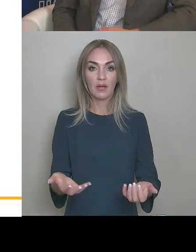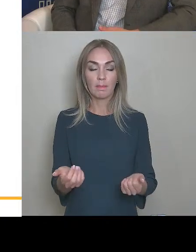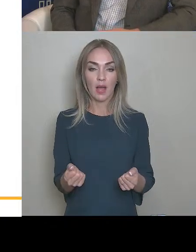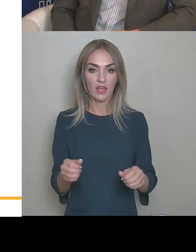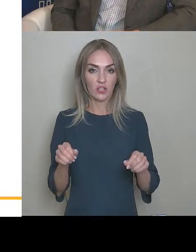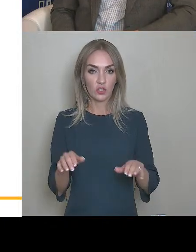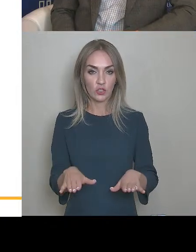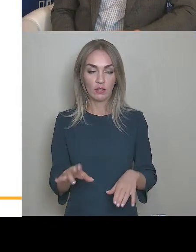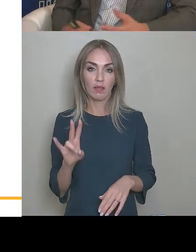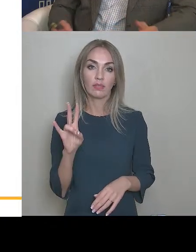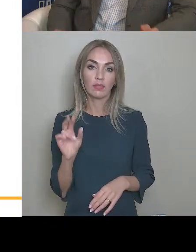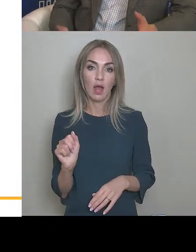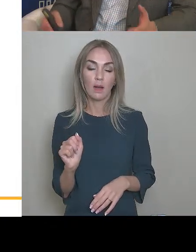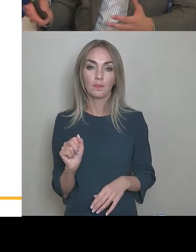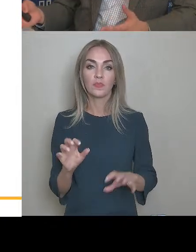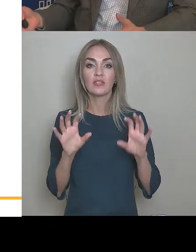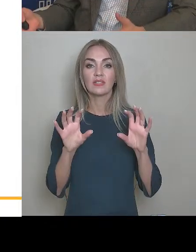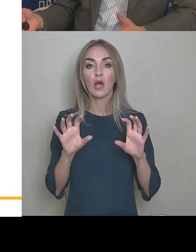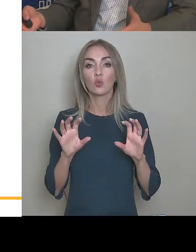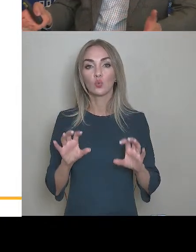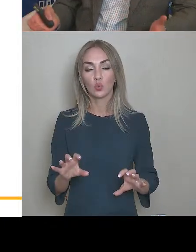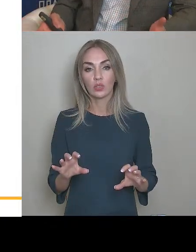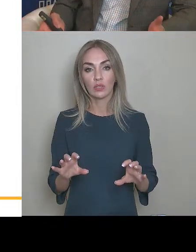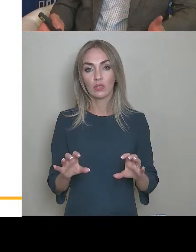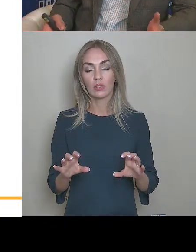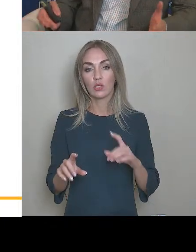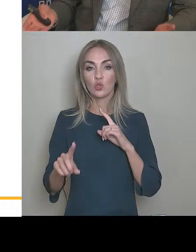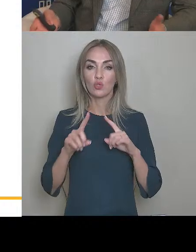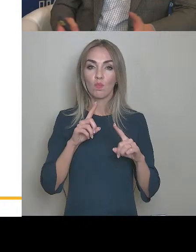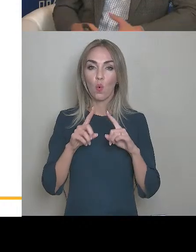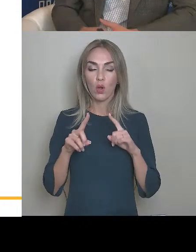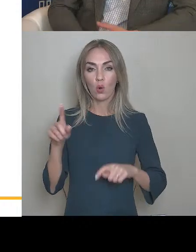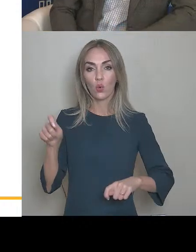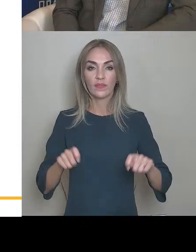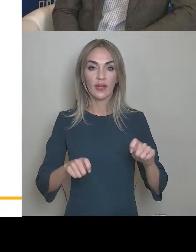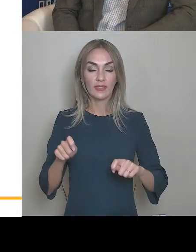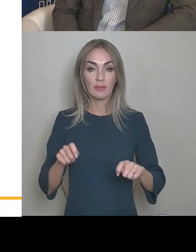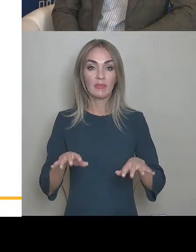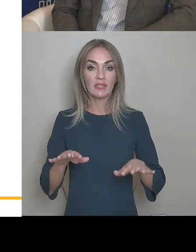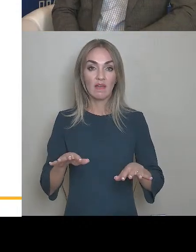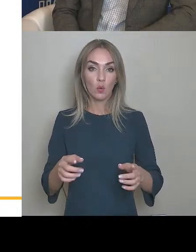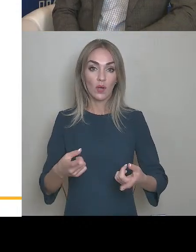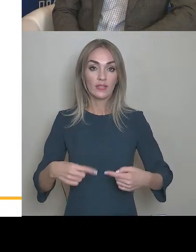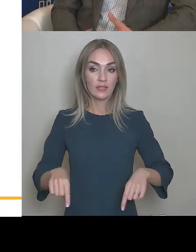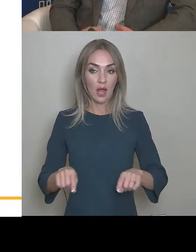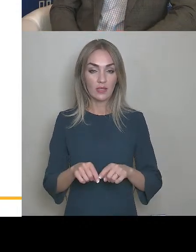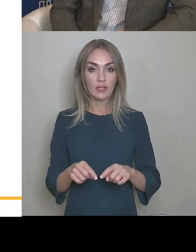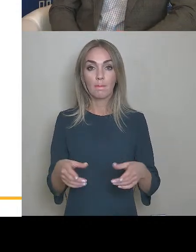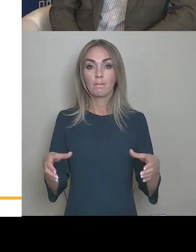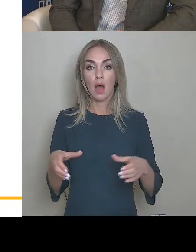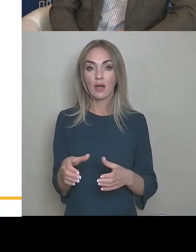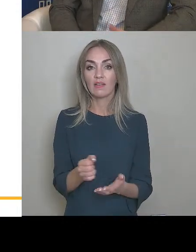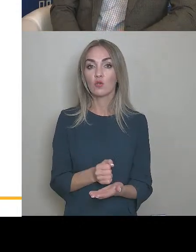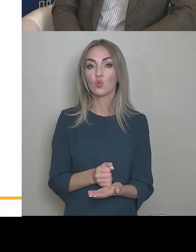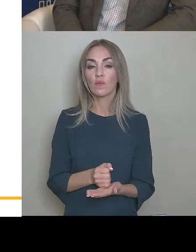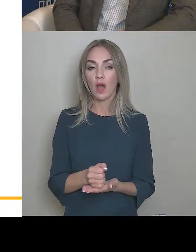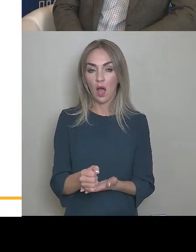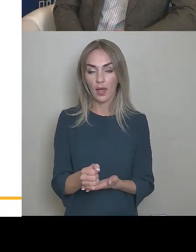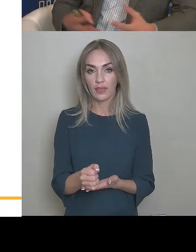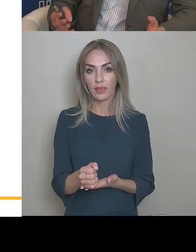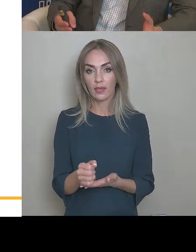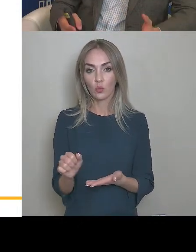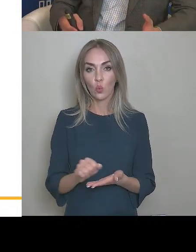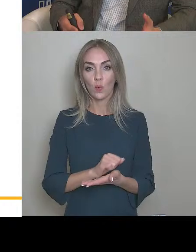full discreditation of the parties. When the party at its meeting made the decision to